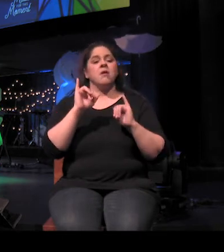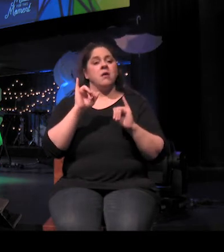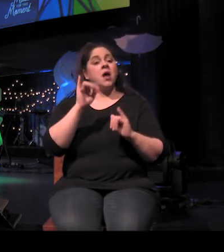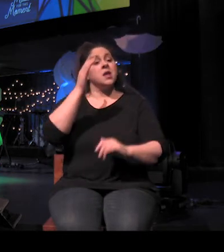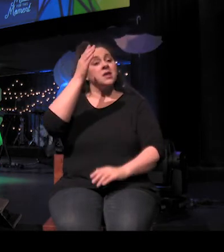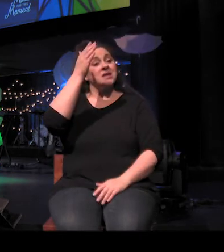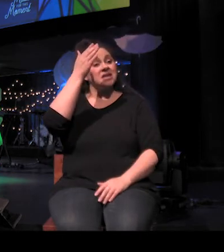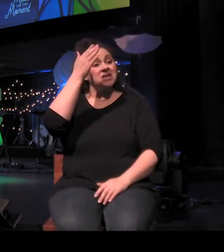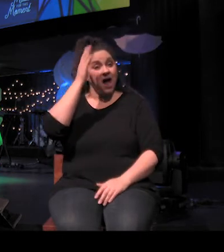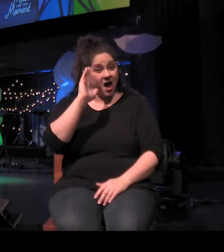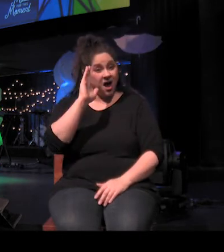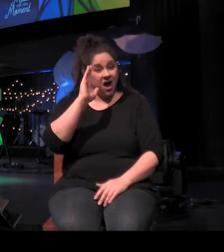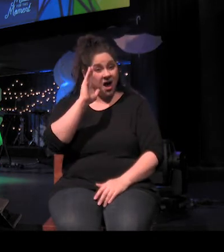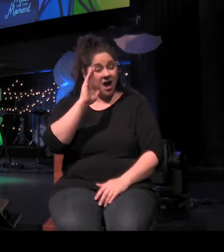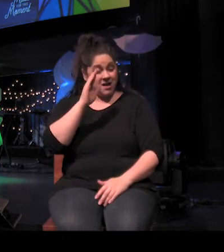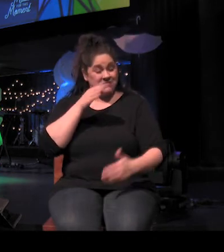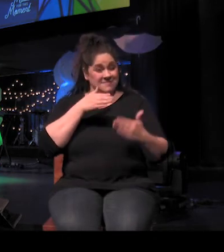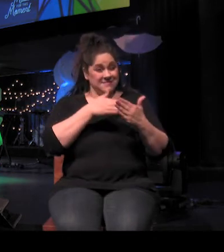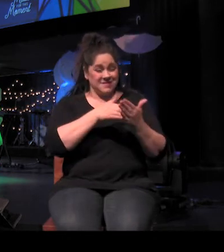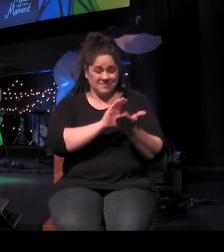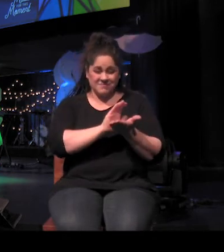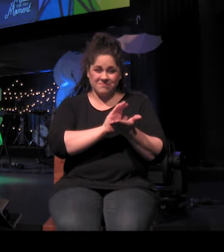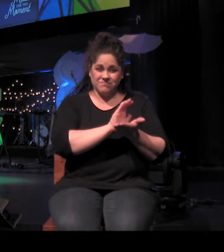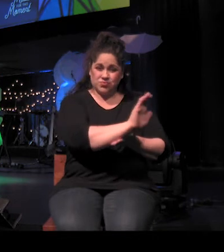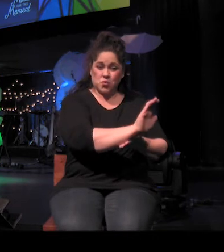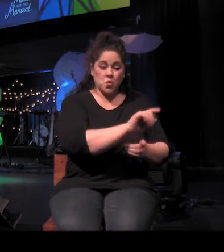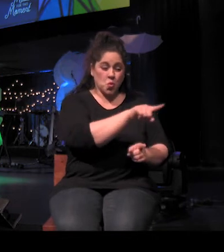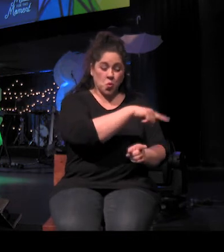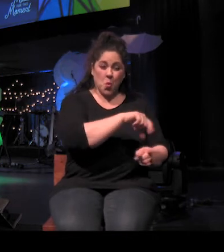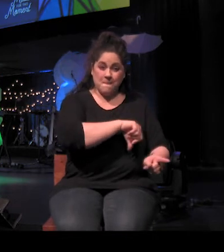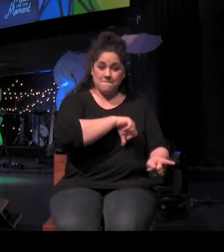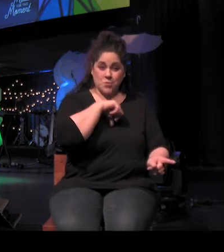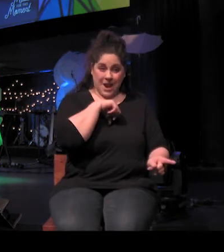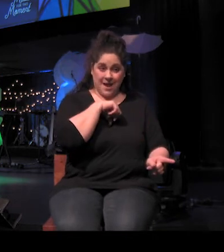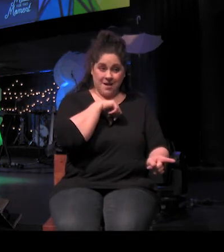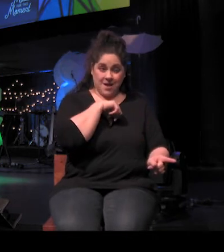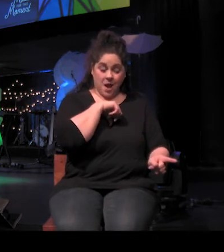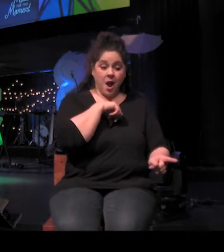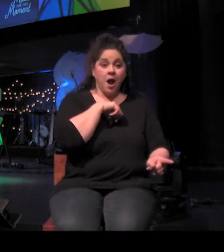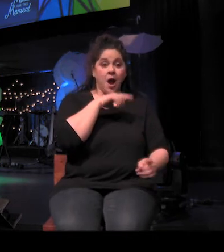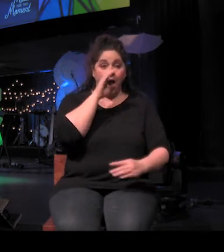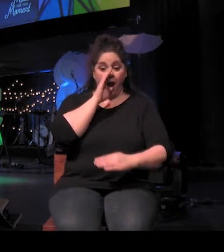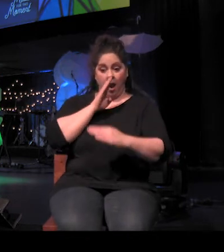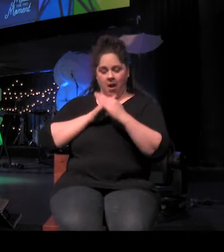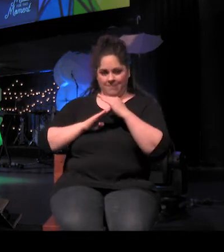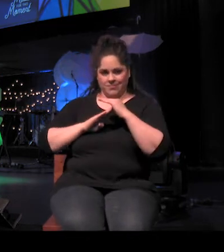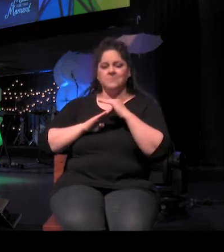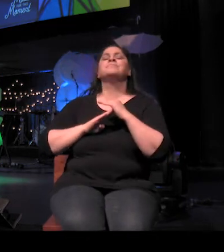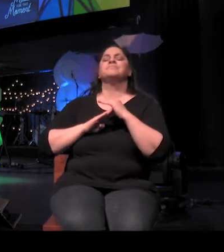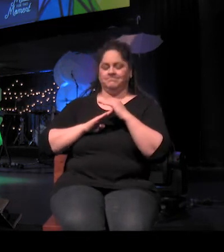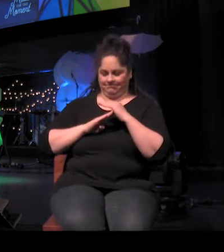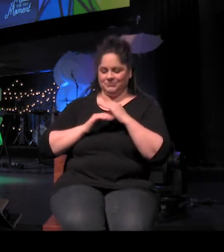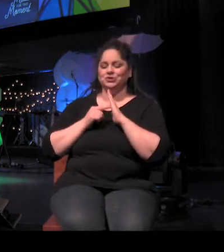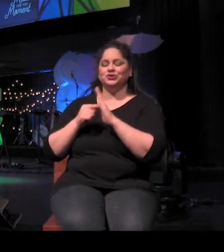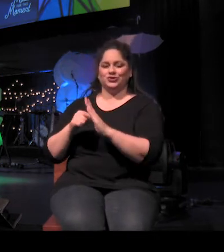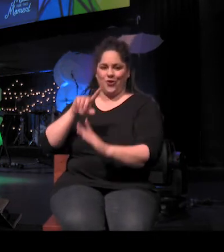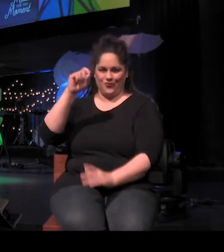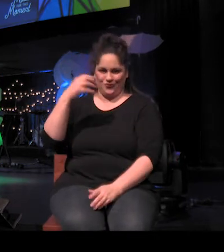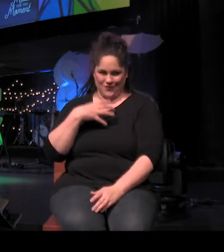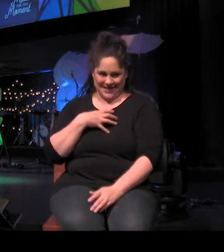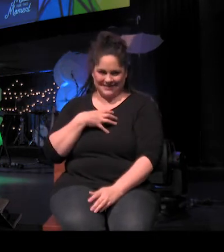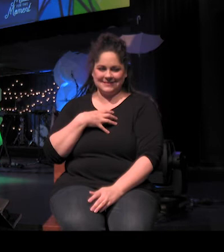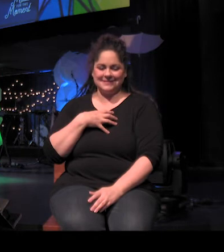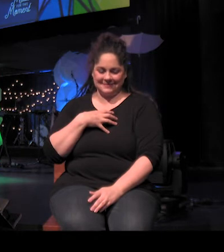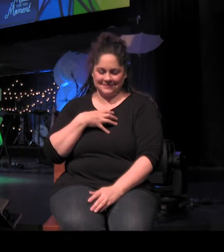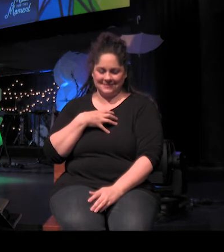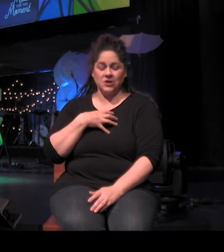God opposes the proud, but gives grace to the humble. So, humble yourselves